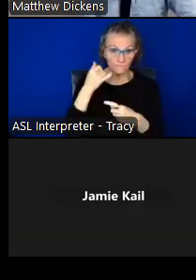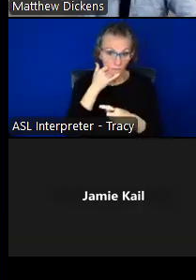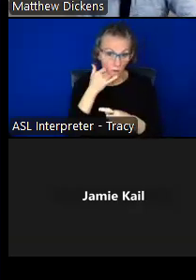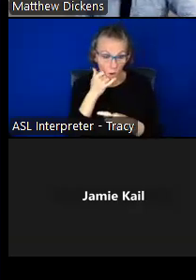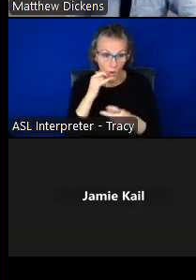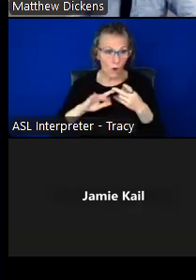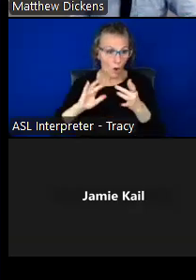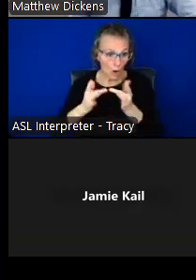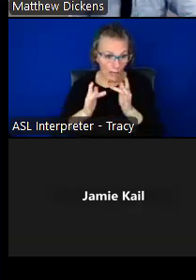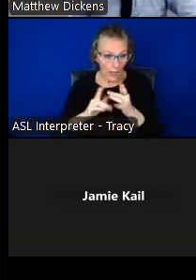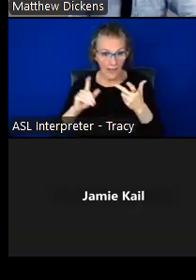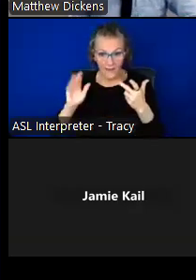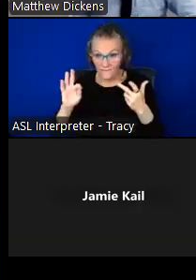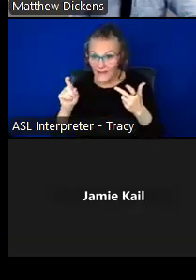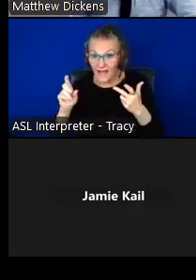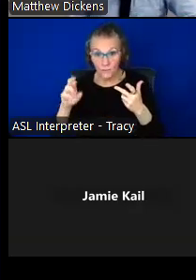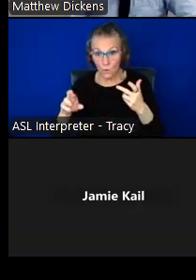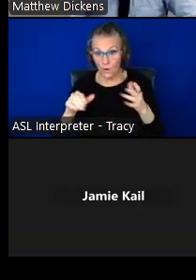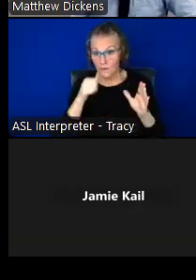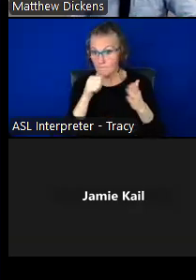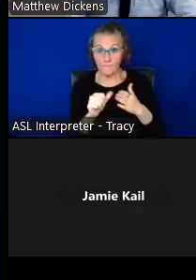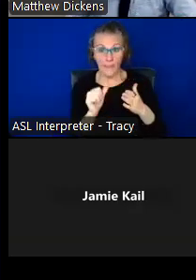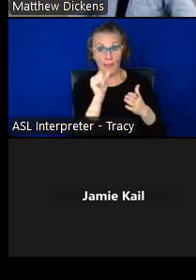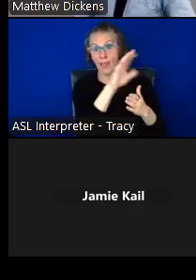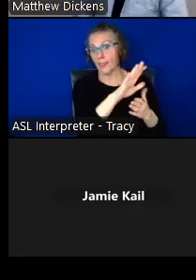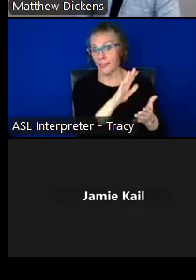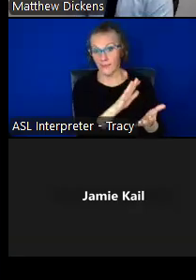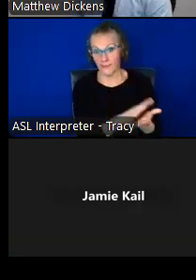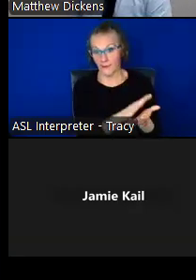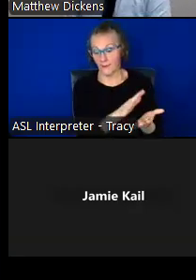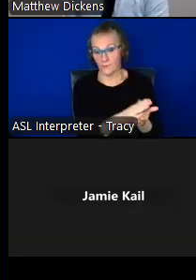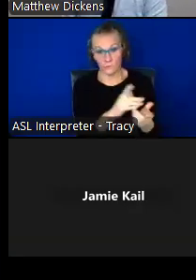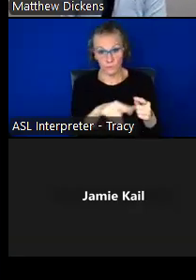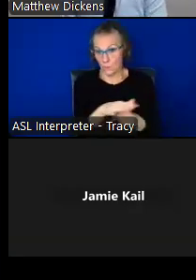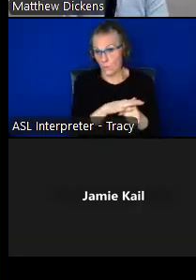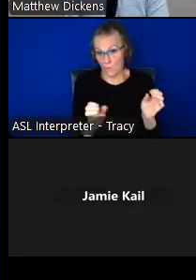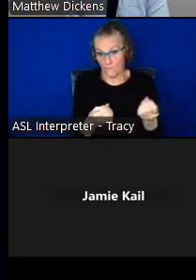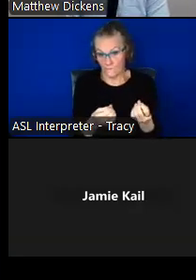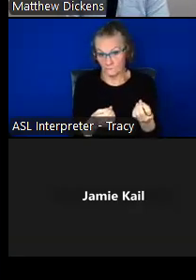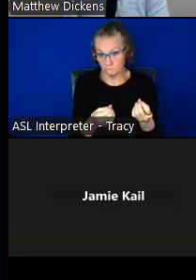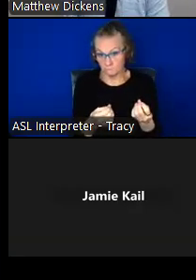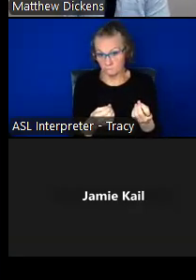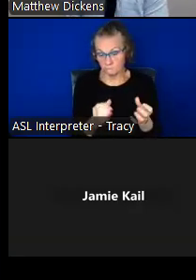phone, online, fax, or even mailing in a letter to any of our local offices.